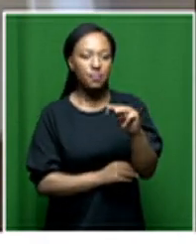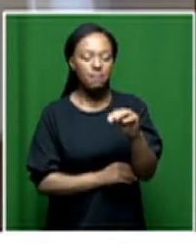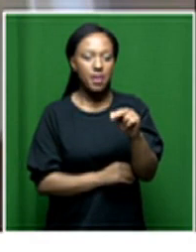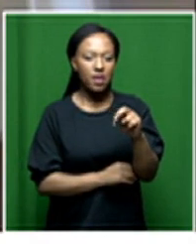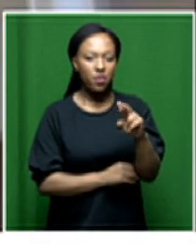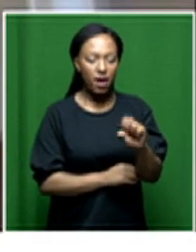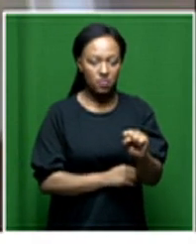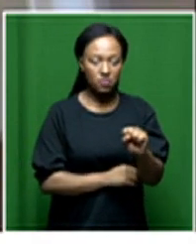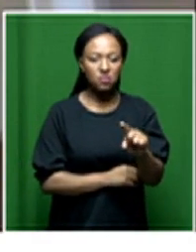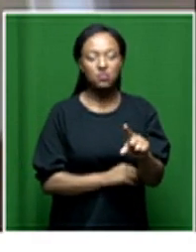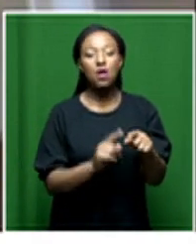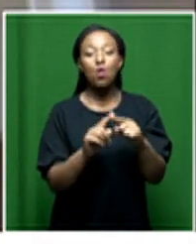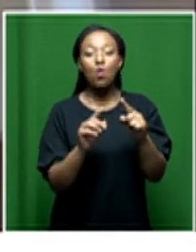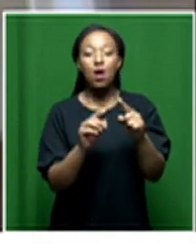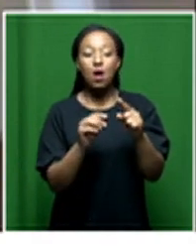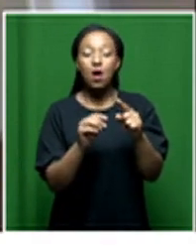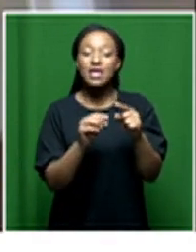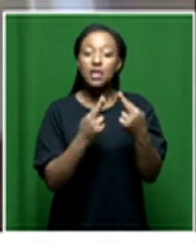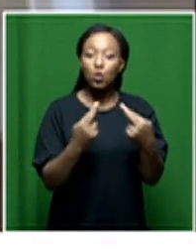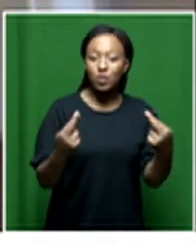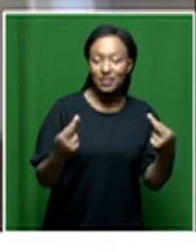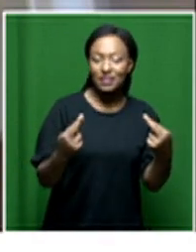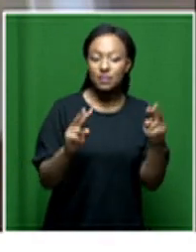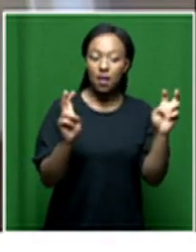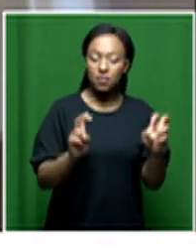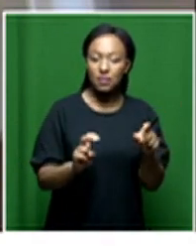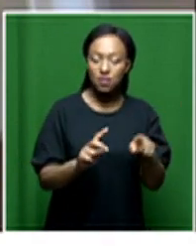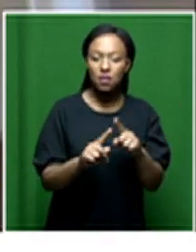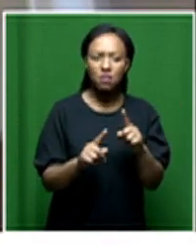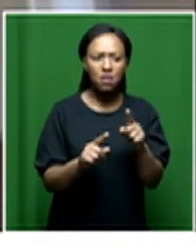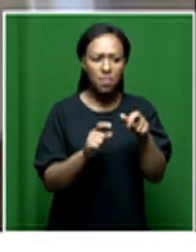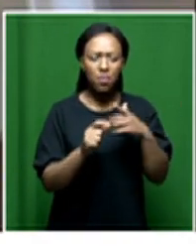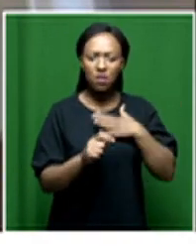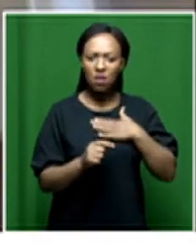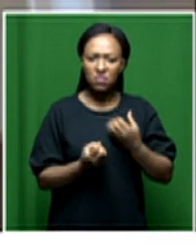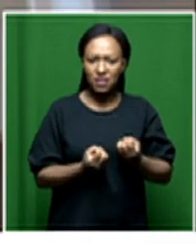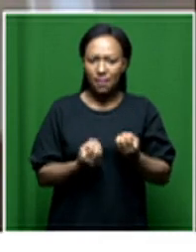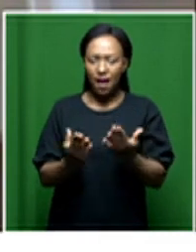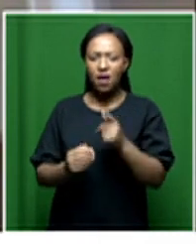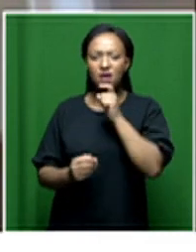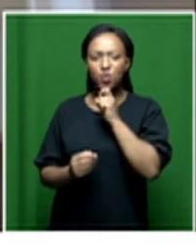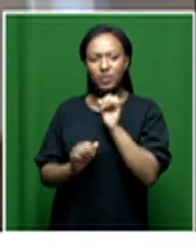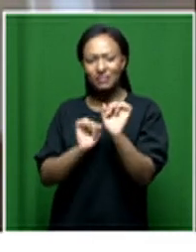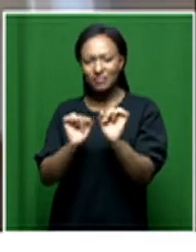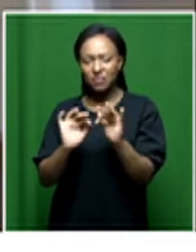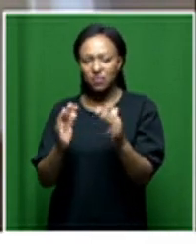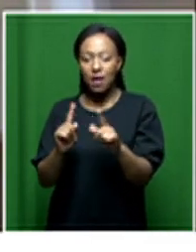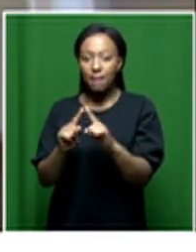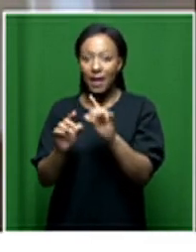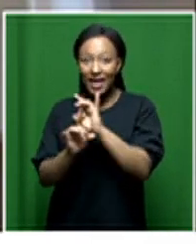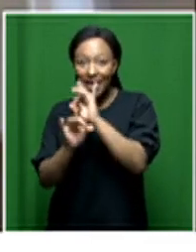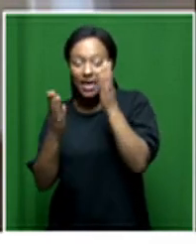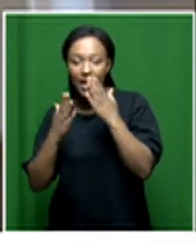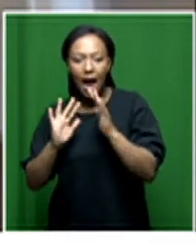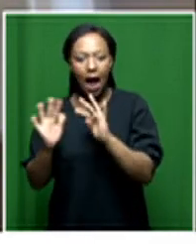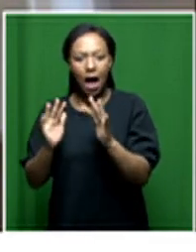that mines and the like and people can supply for their own use, But what's not clear is exactly how they should